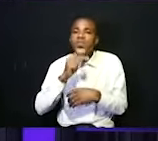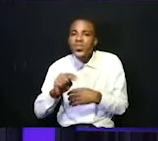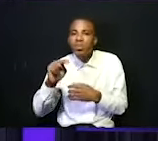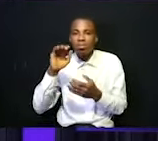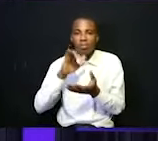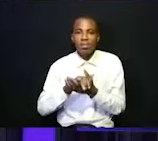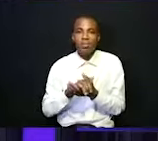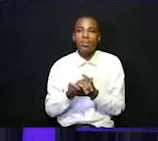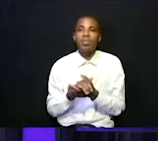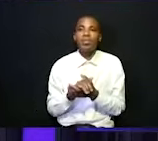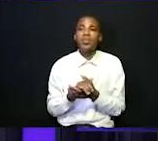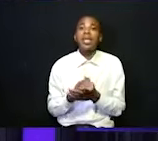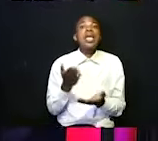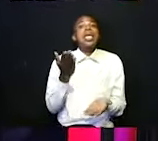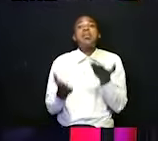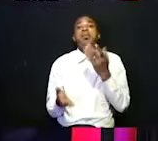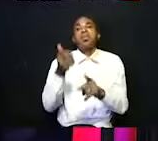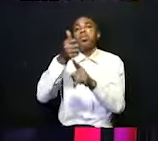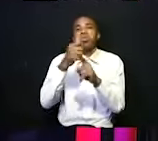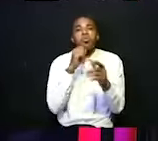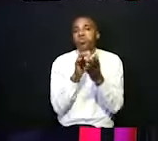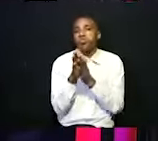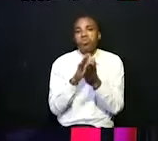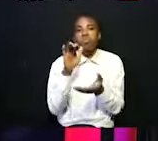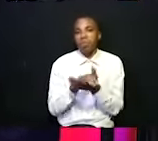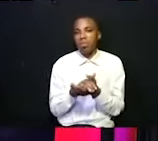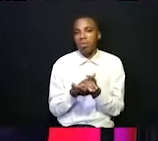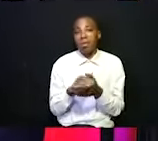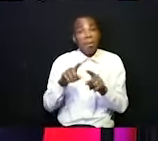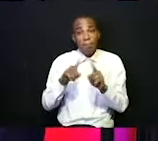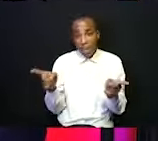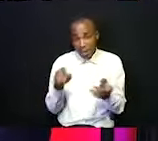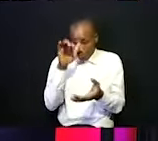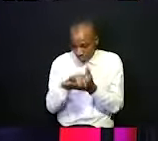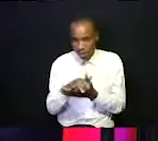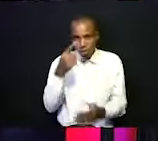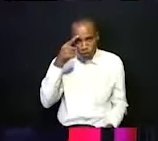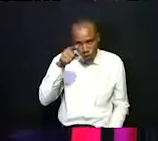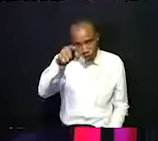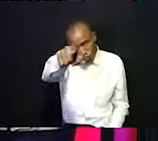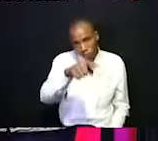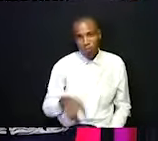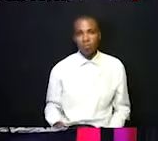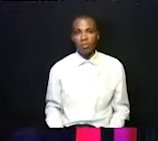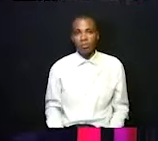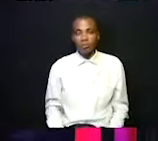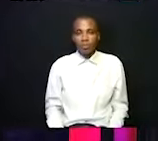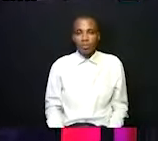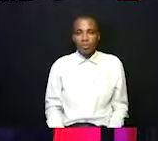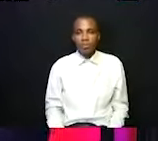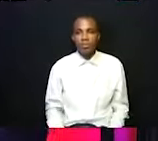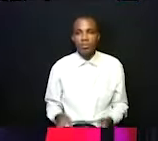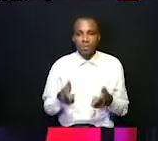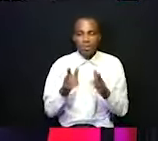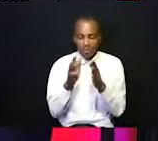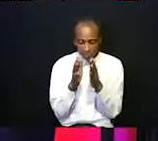Unless you don't want to marry. I just say be a one person ware. Otherwise it is for you. And this sadi aware ho e wo home ye nyina. Shall we bow